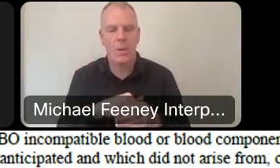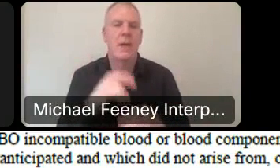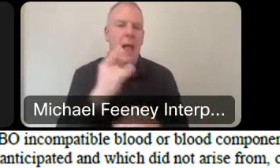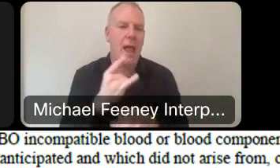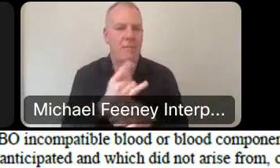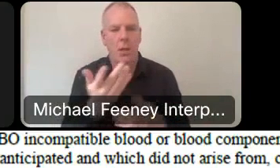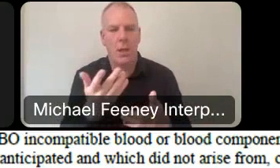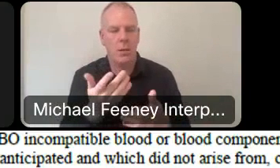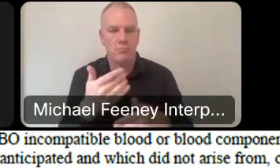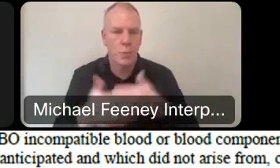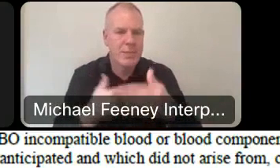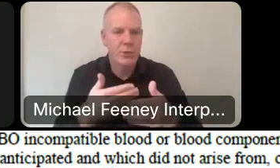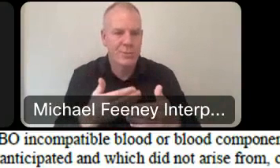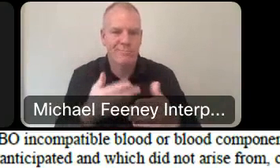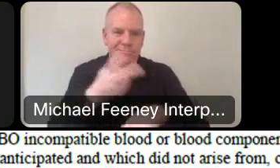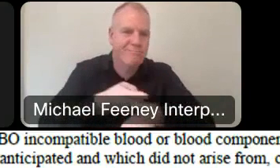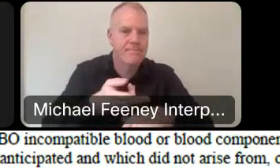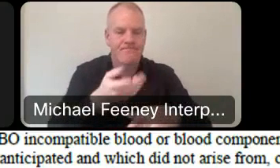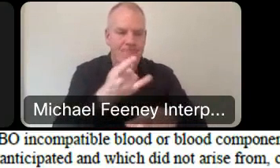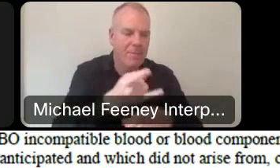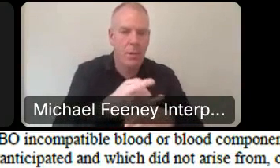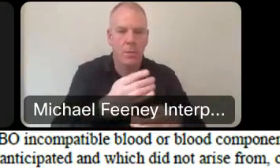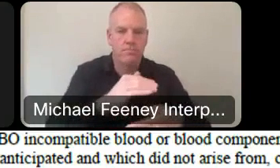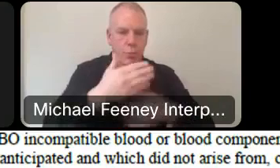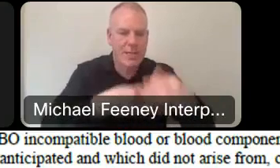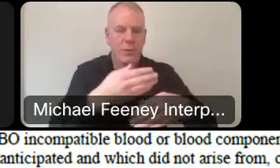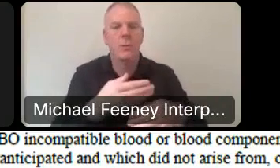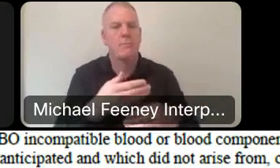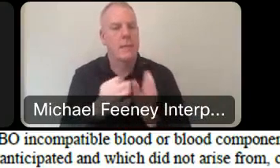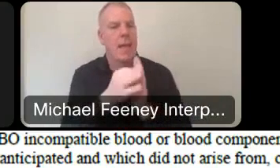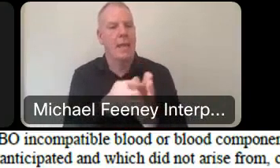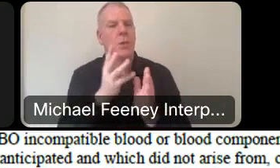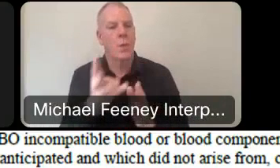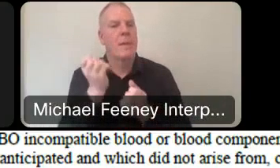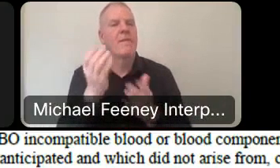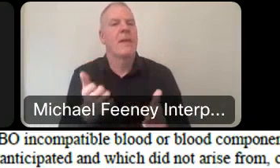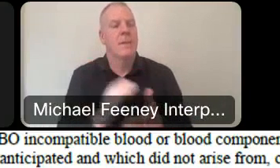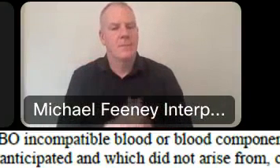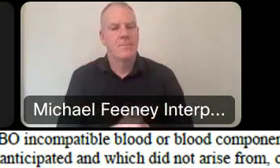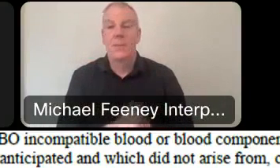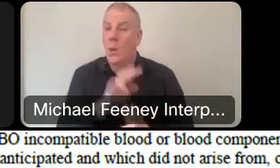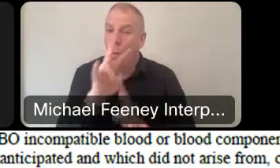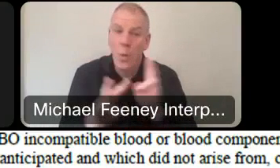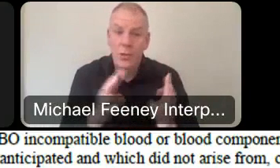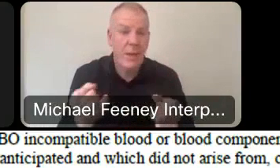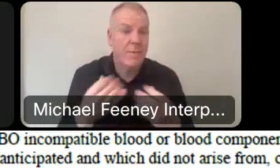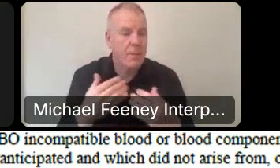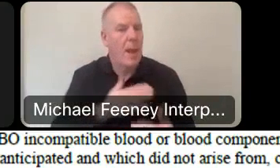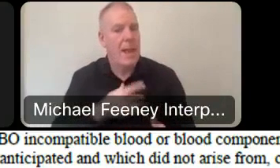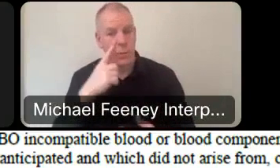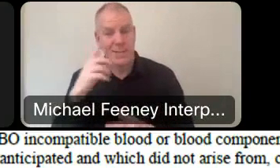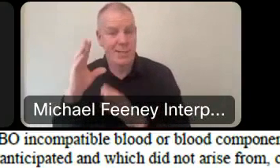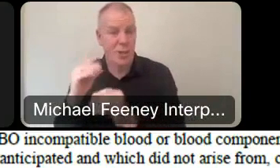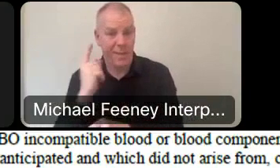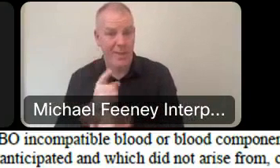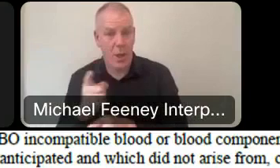procedures and that as well. So that guidance will be available, and any questions and feedback, we welcome that in the chat as well, because